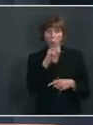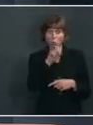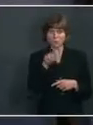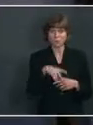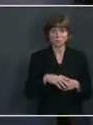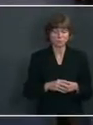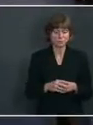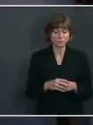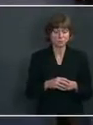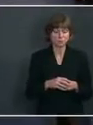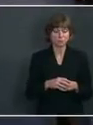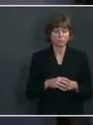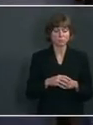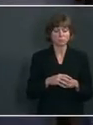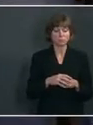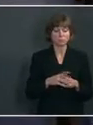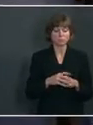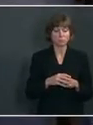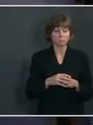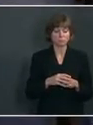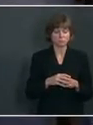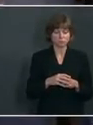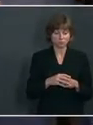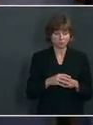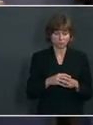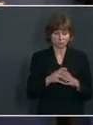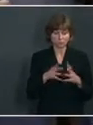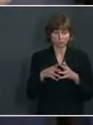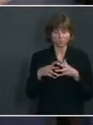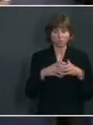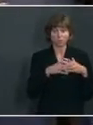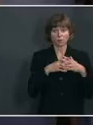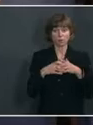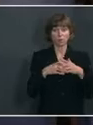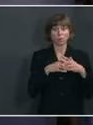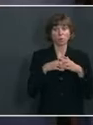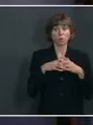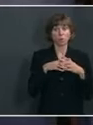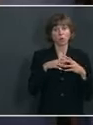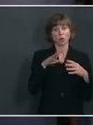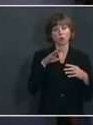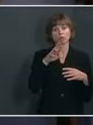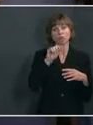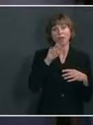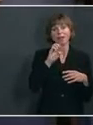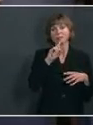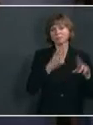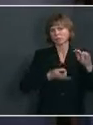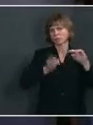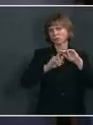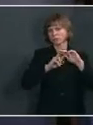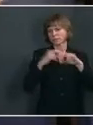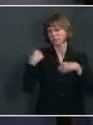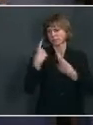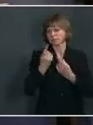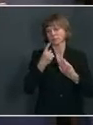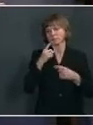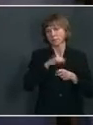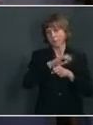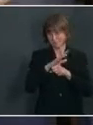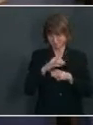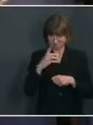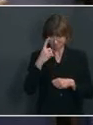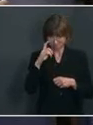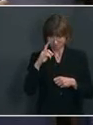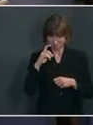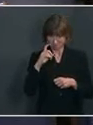So American savings rate has been up throughout the pandemic. And so I'm wondering, why give all Americans